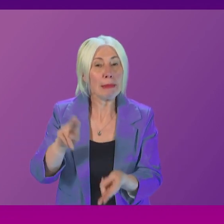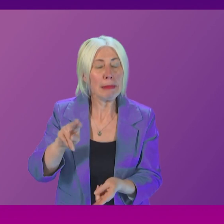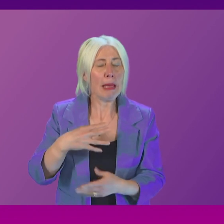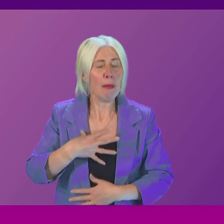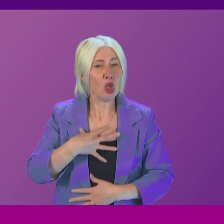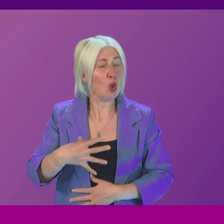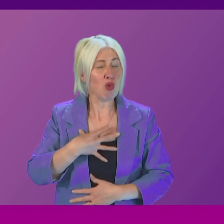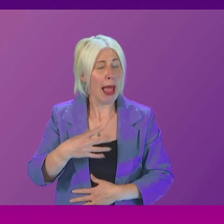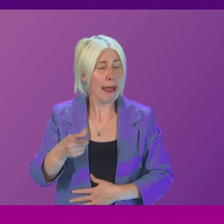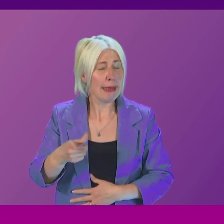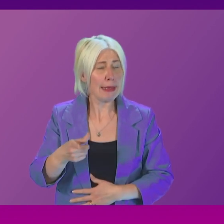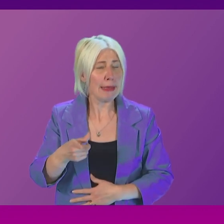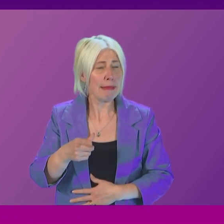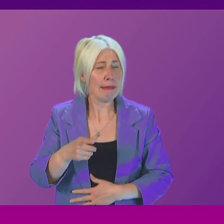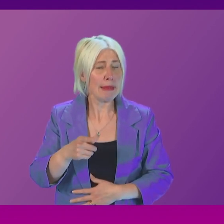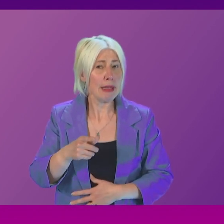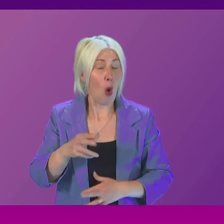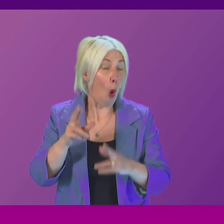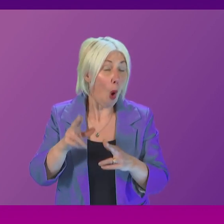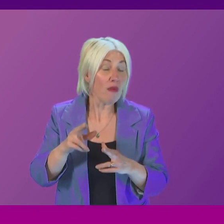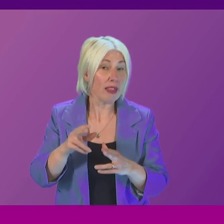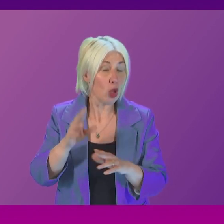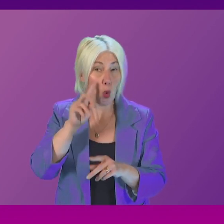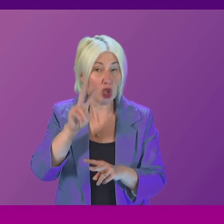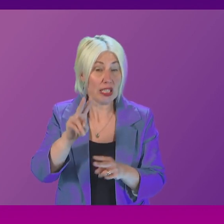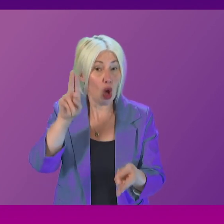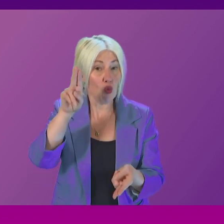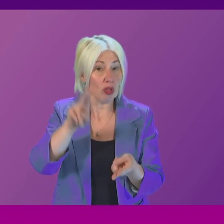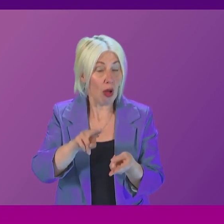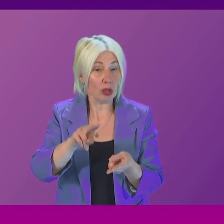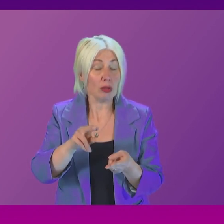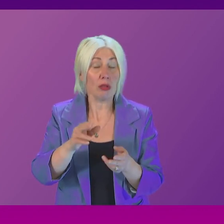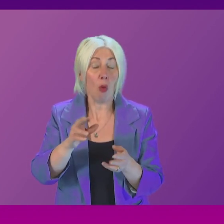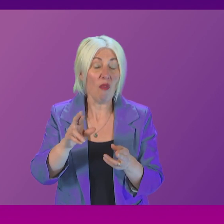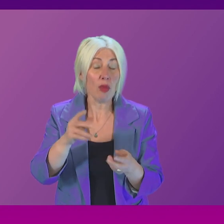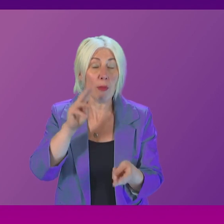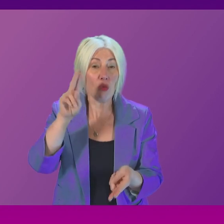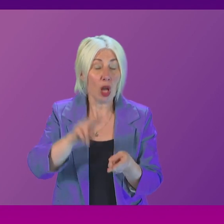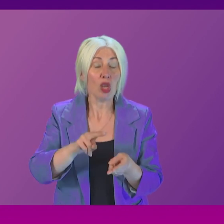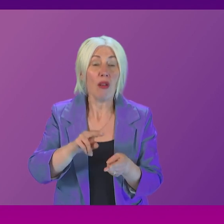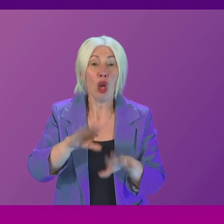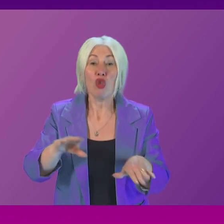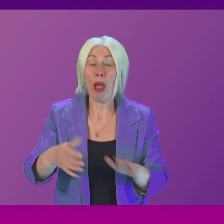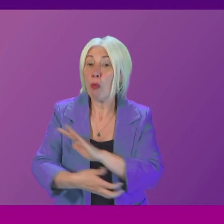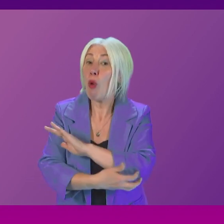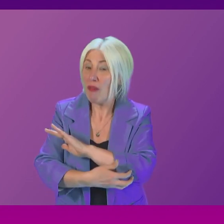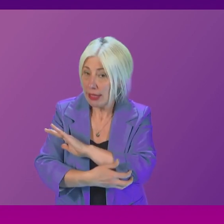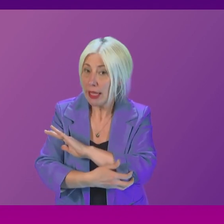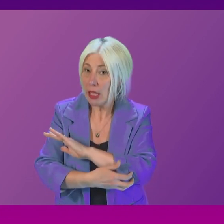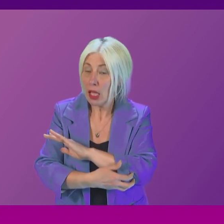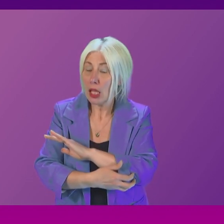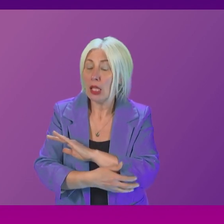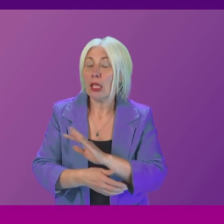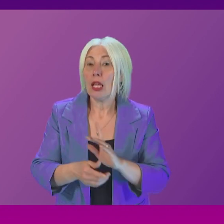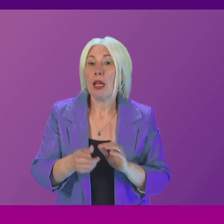when they do come out, don't show, I hope, a reduction in poverty, child poverty in particular.